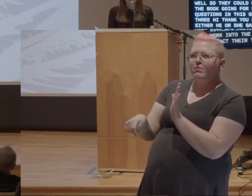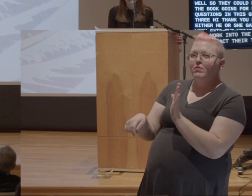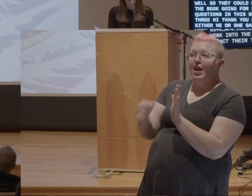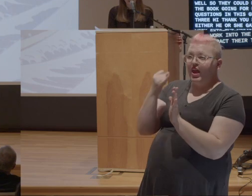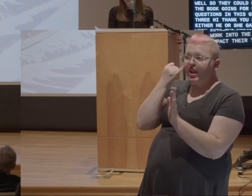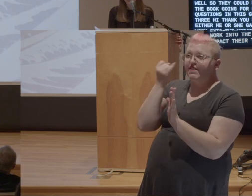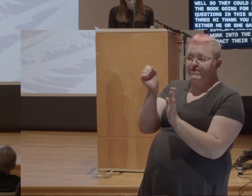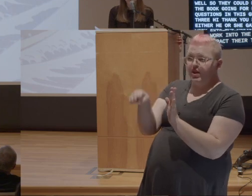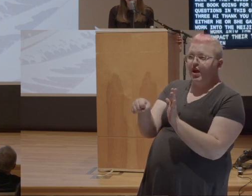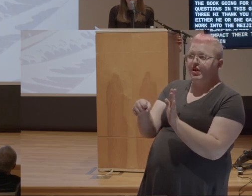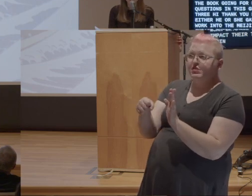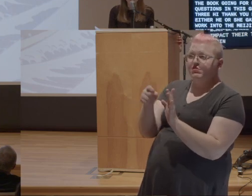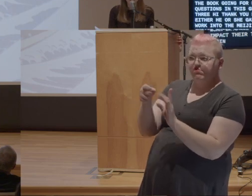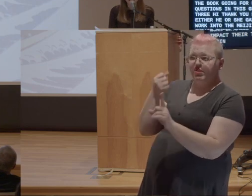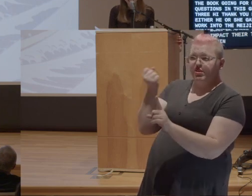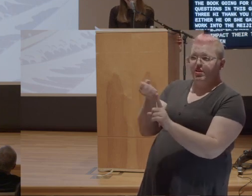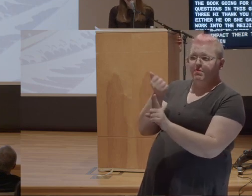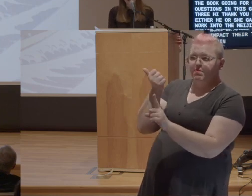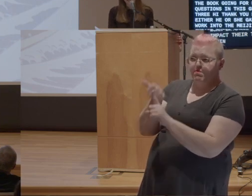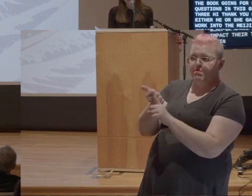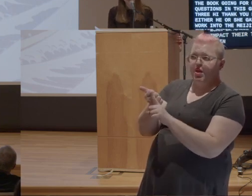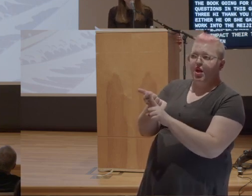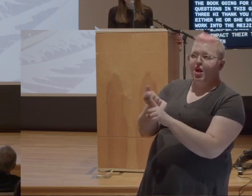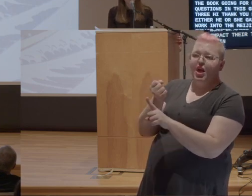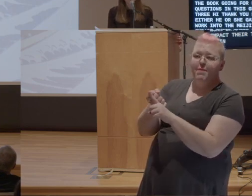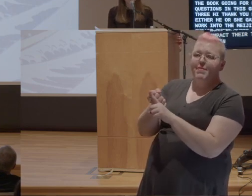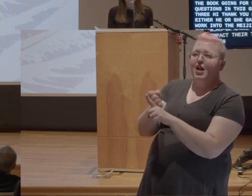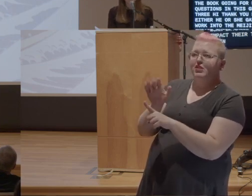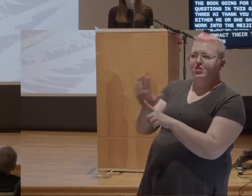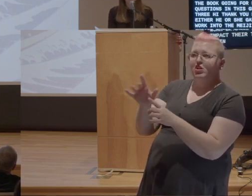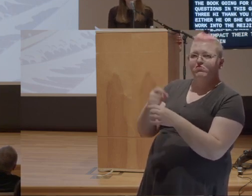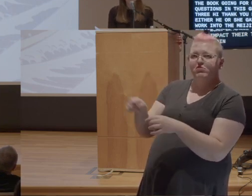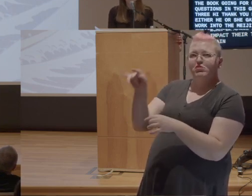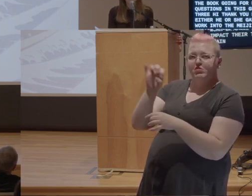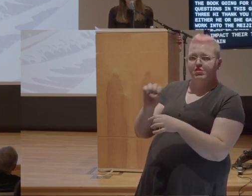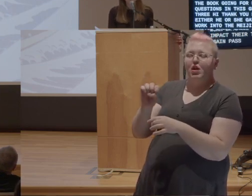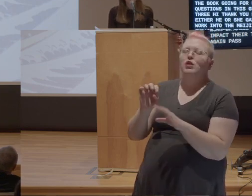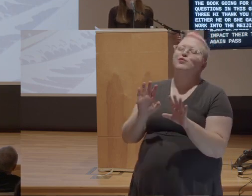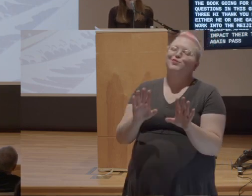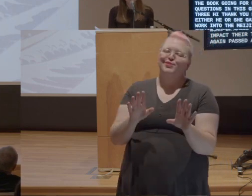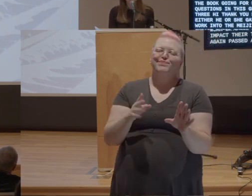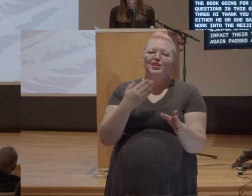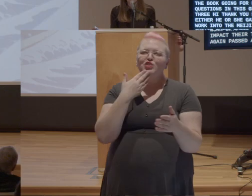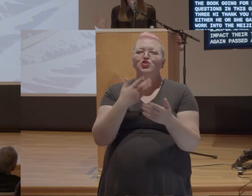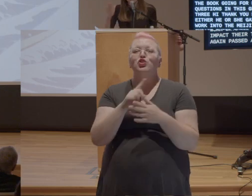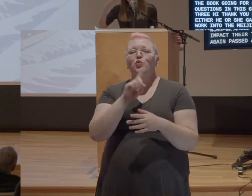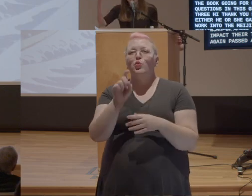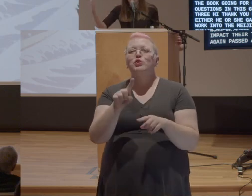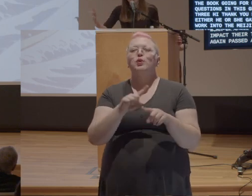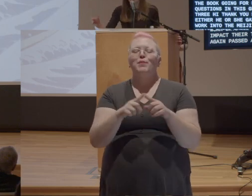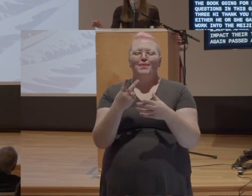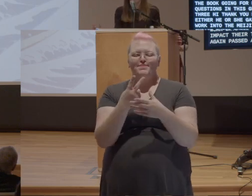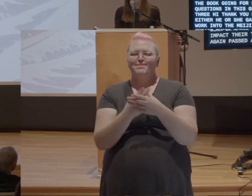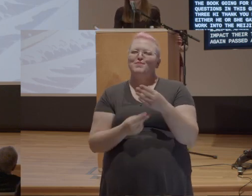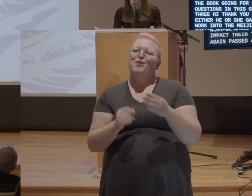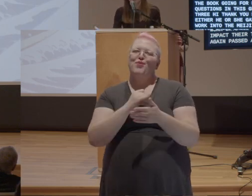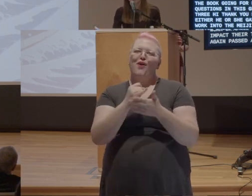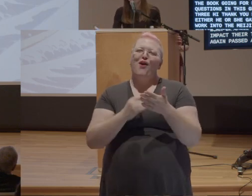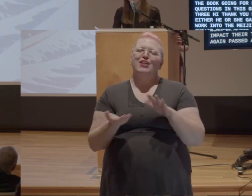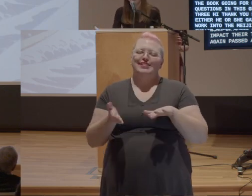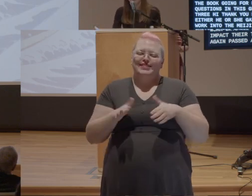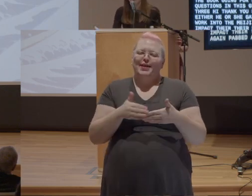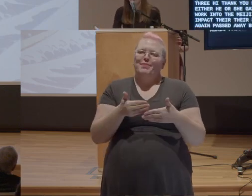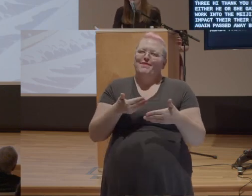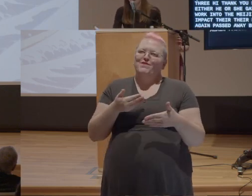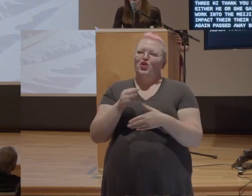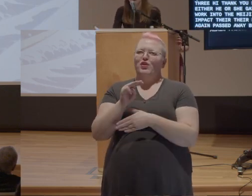great question again. Lots of great questions. Well, both of them passed away before entering into the Meiji period, but